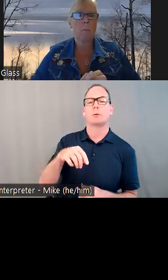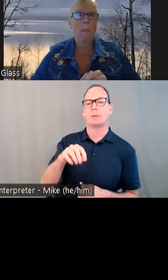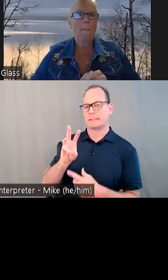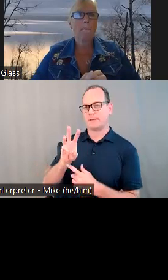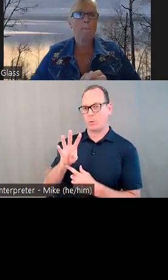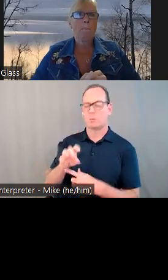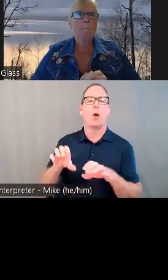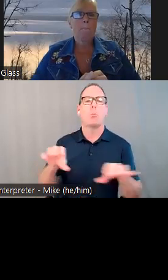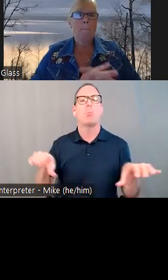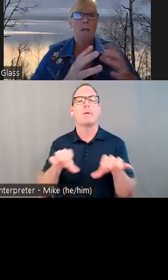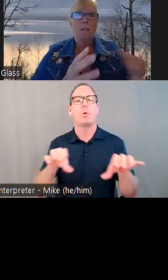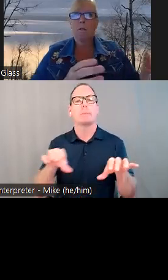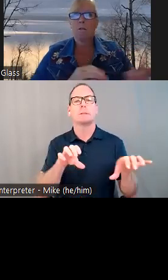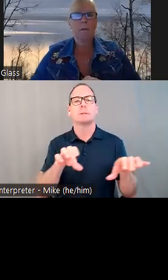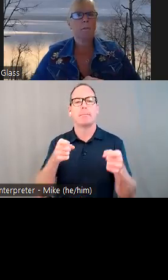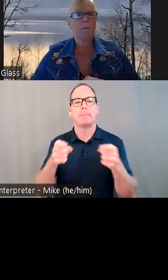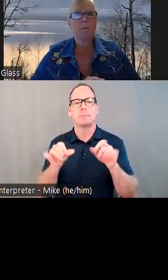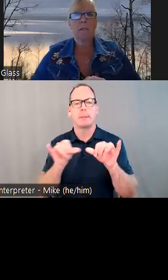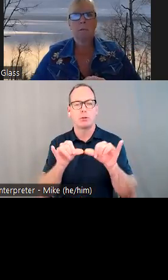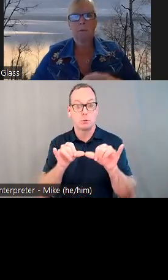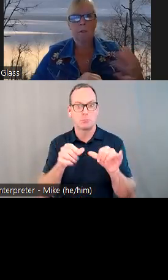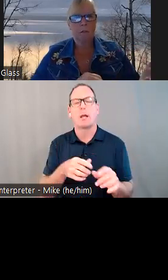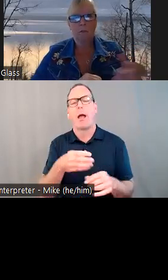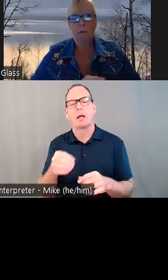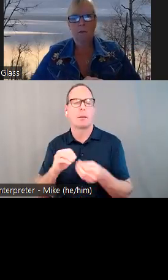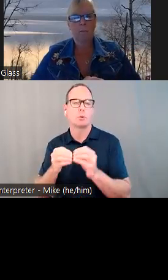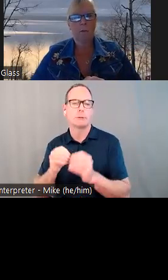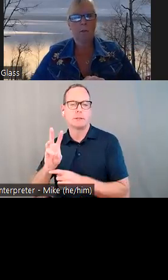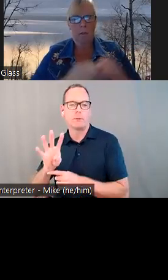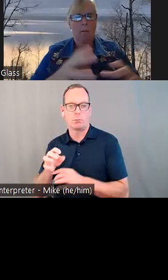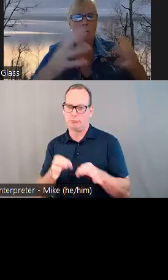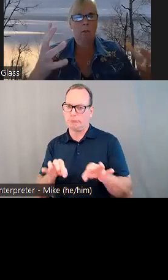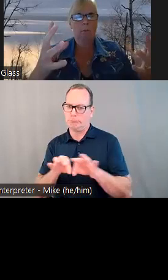64. And then also very briefly, number 3, just a few other